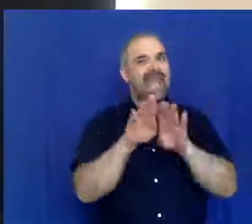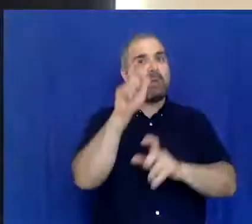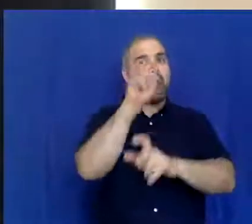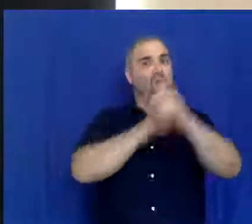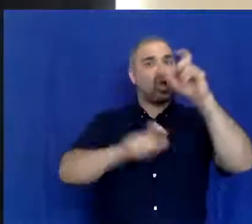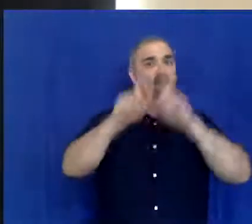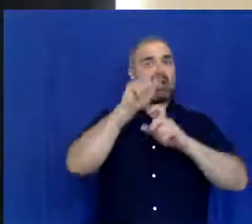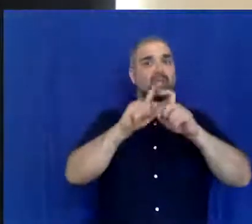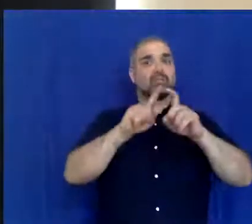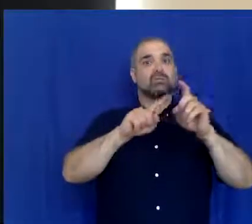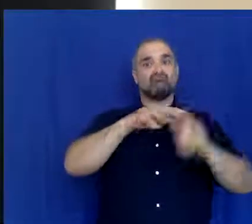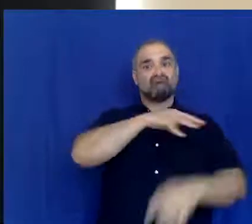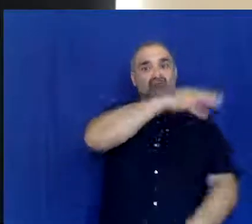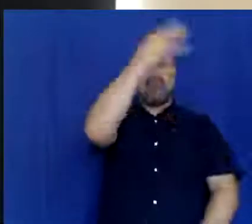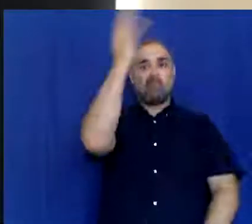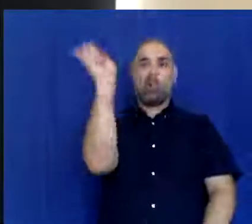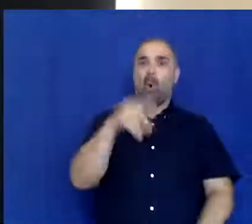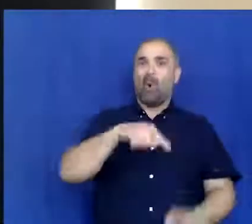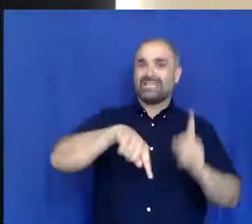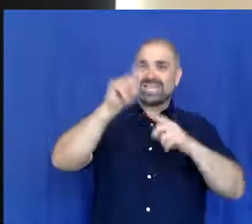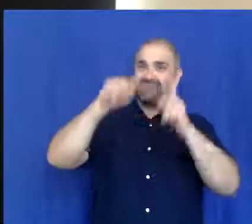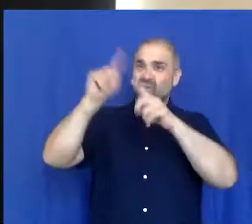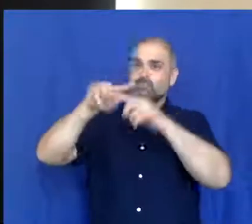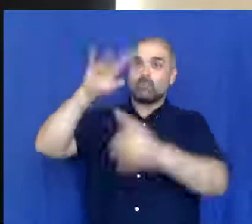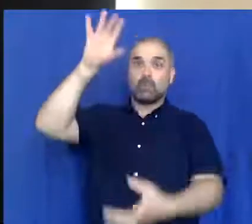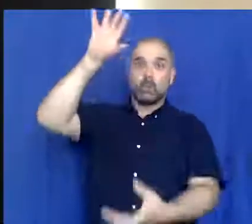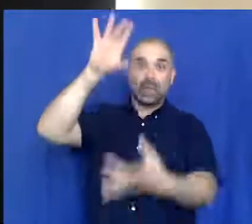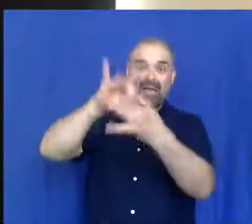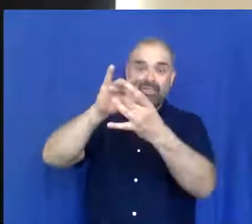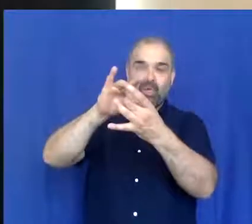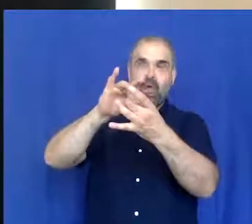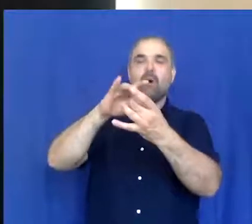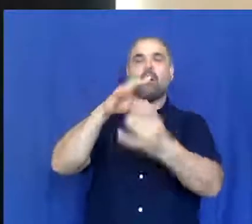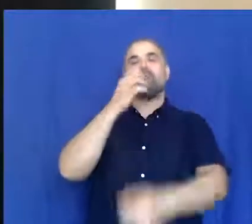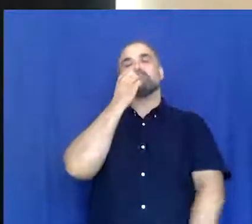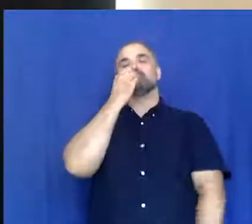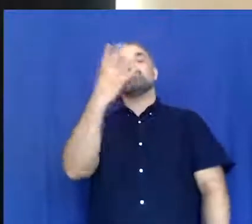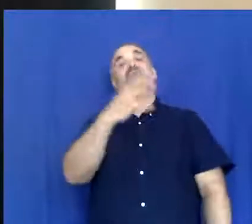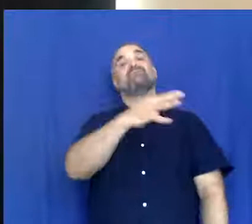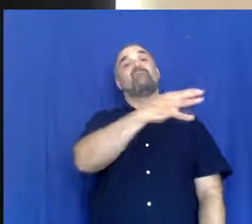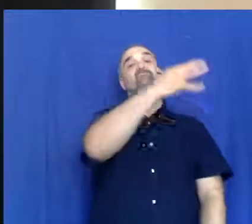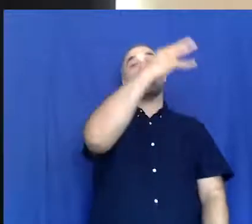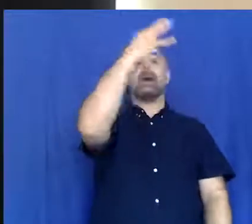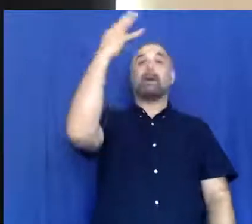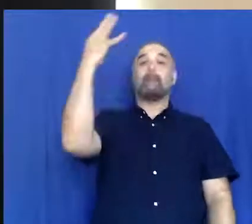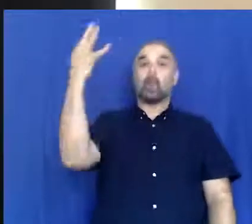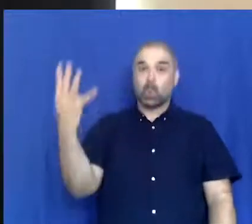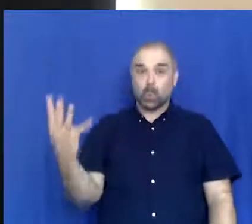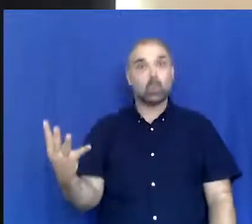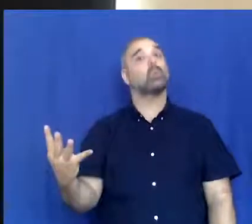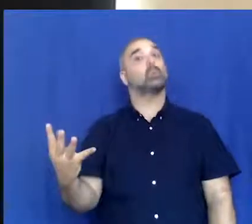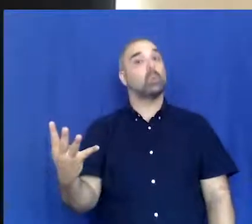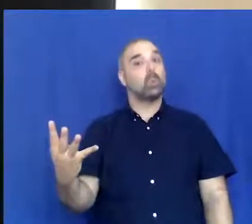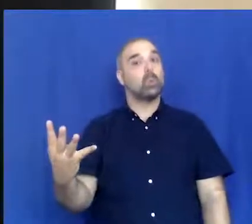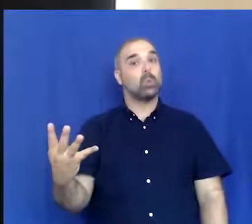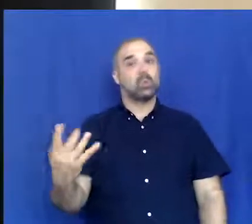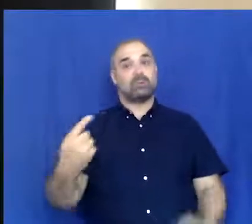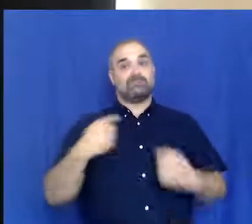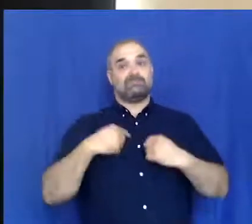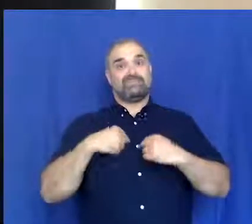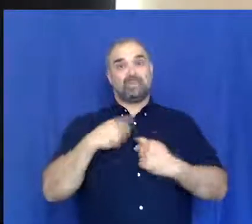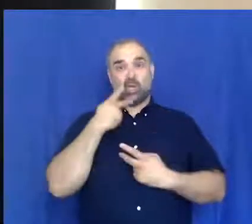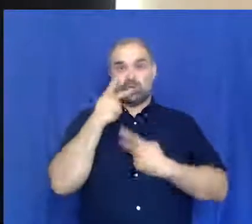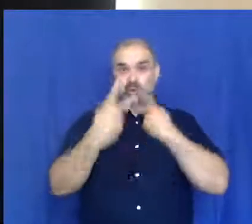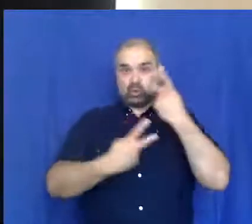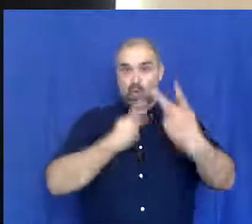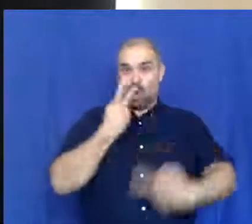like how all the colours in the rainbow are different, but when you put them all together, you make a beautiful rainbow. I